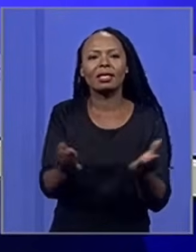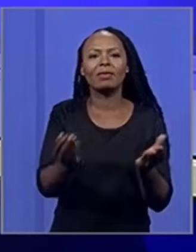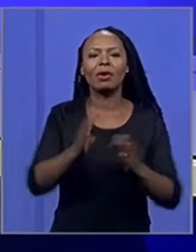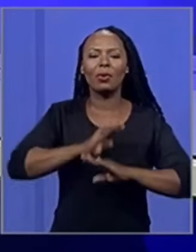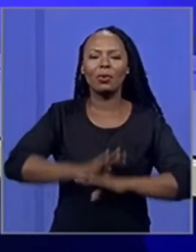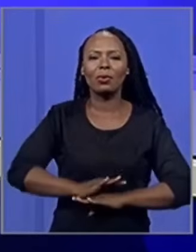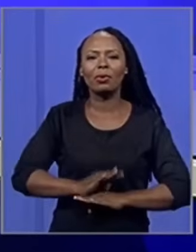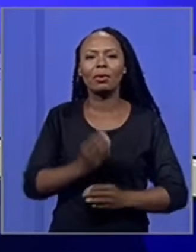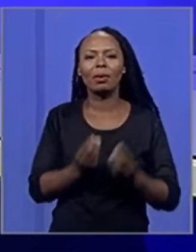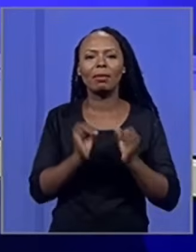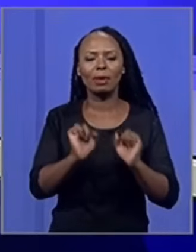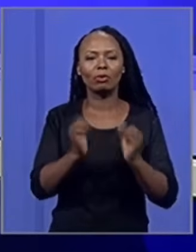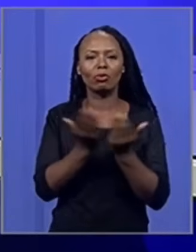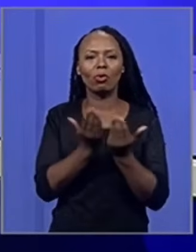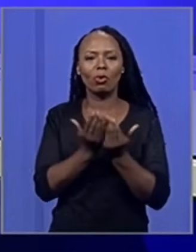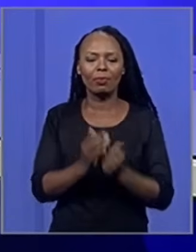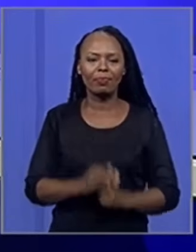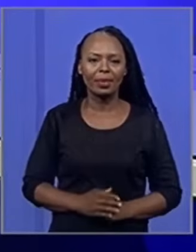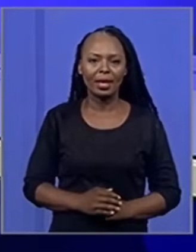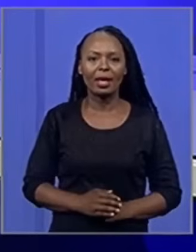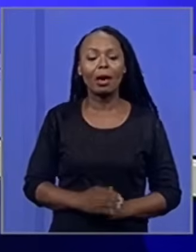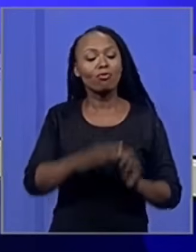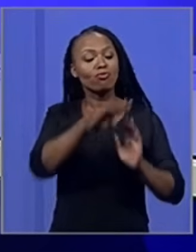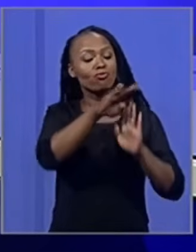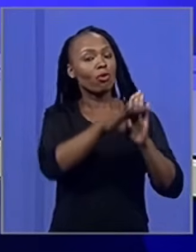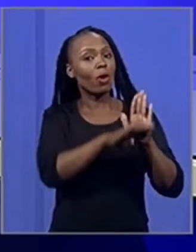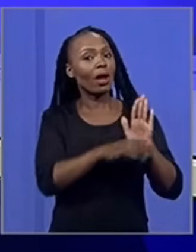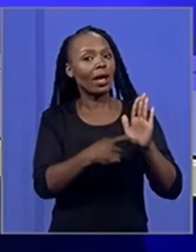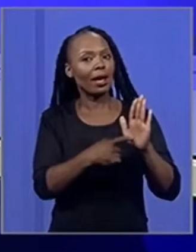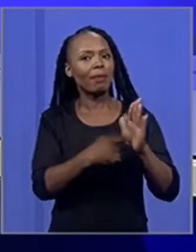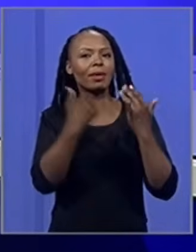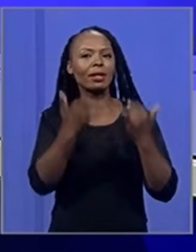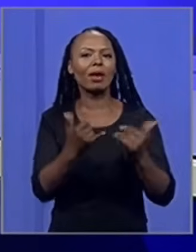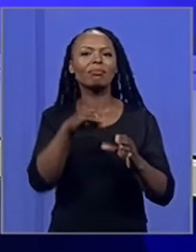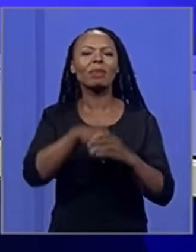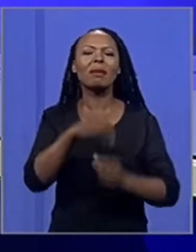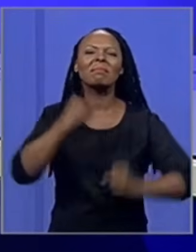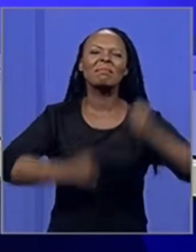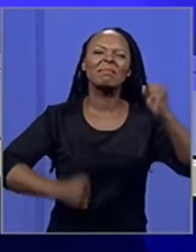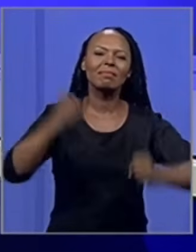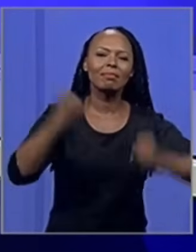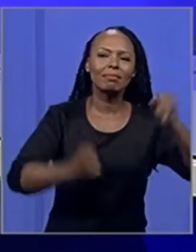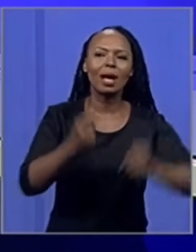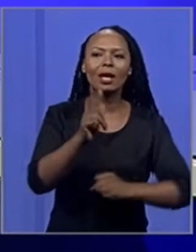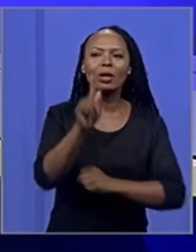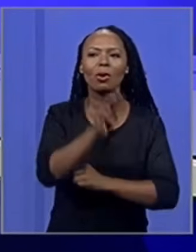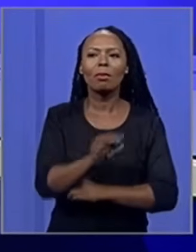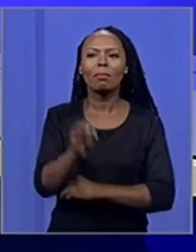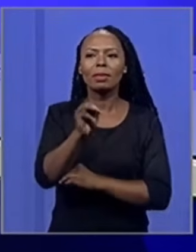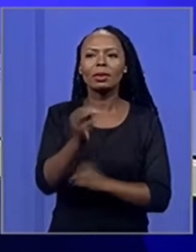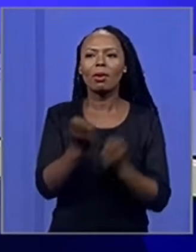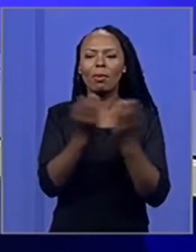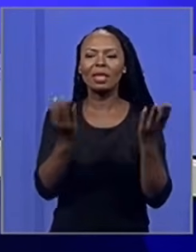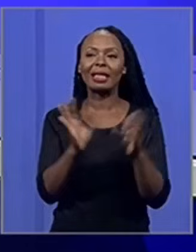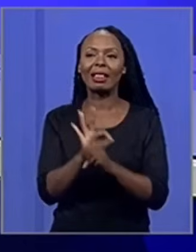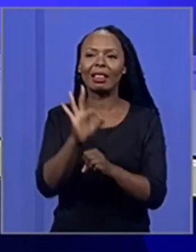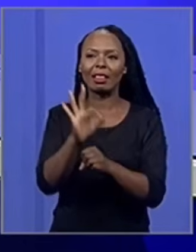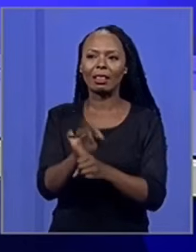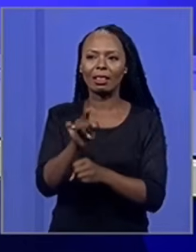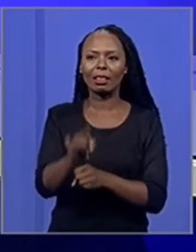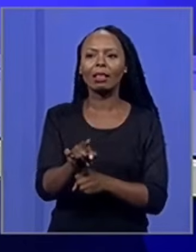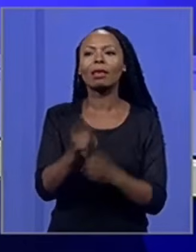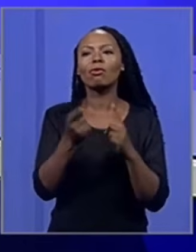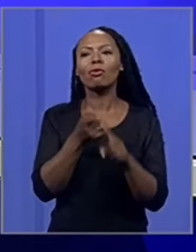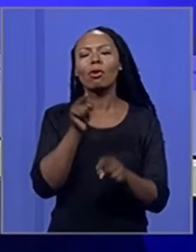ba tsenang sekolo. Lenaane le akaretsang motabogo dikilometara di le 13 go tswa